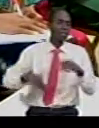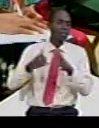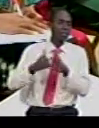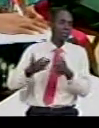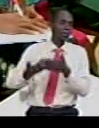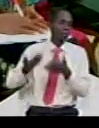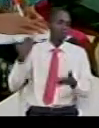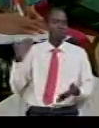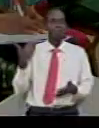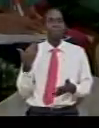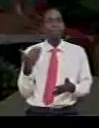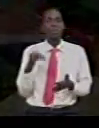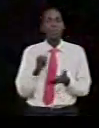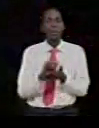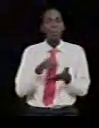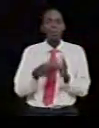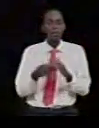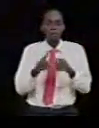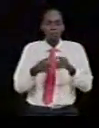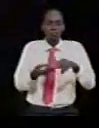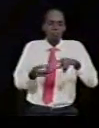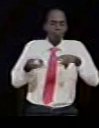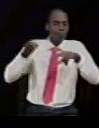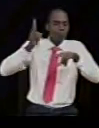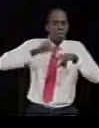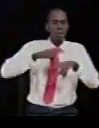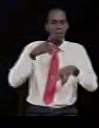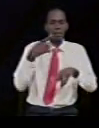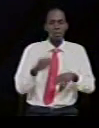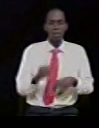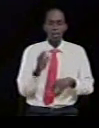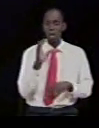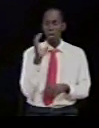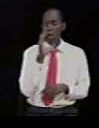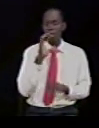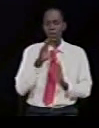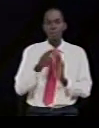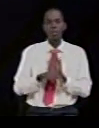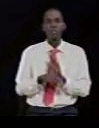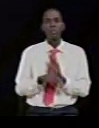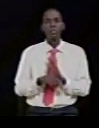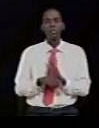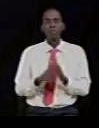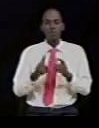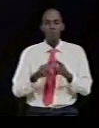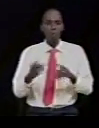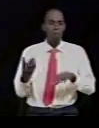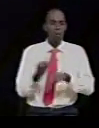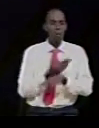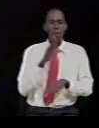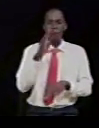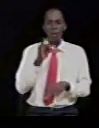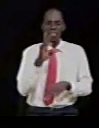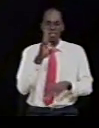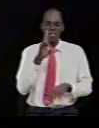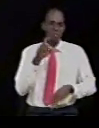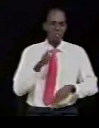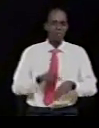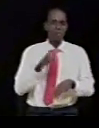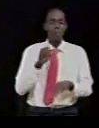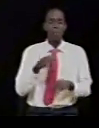That is, they should increase the temperature by, they should multiply by 7, make it